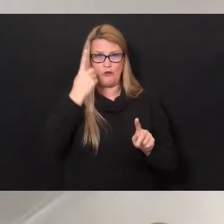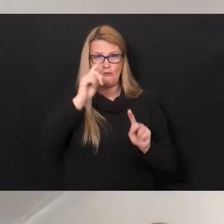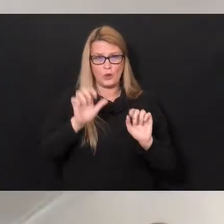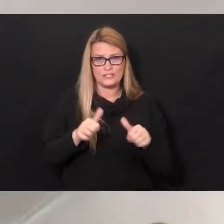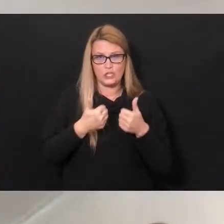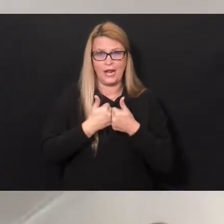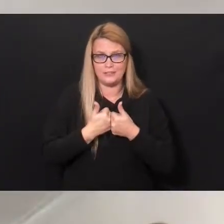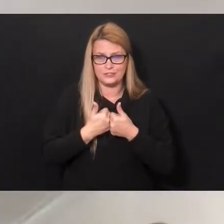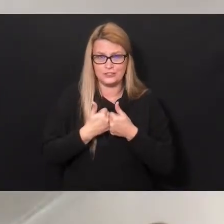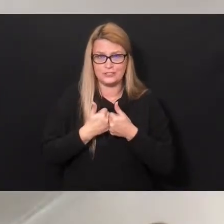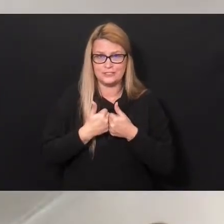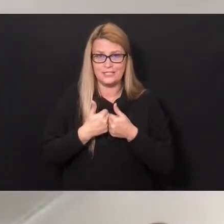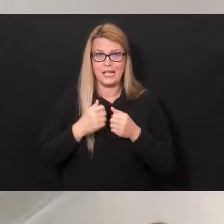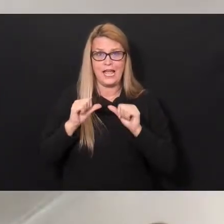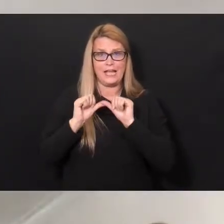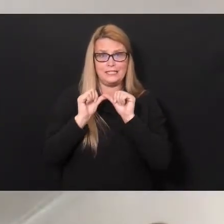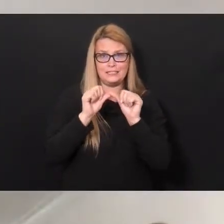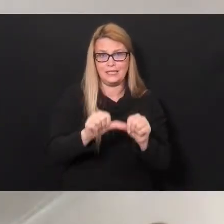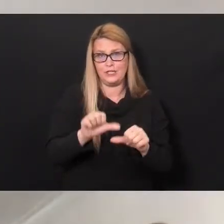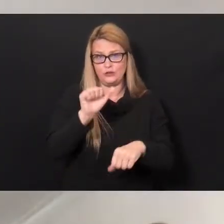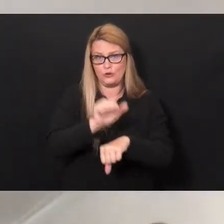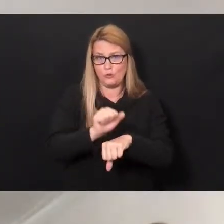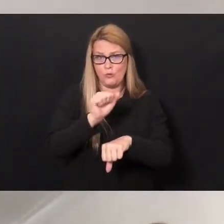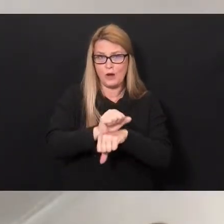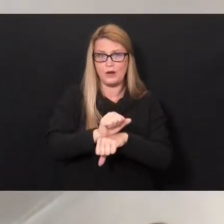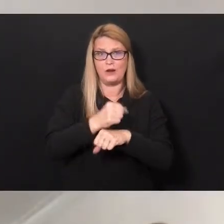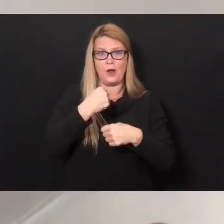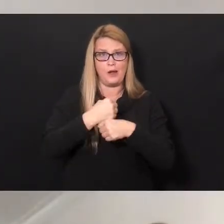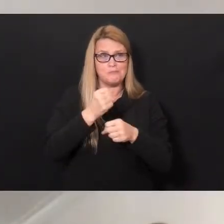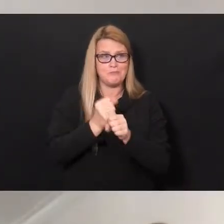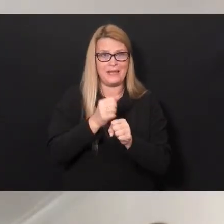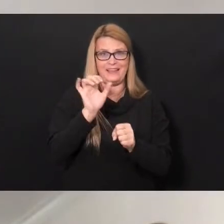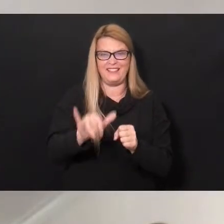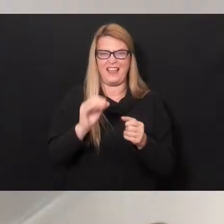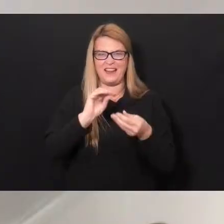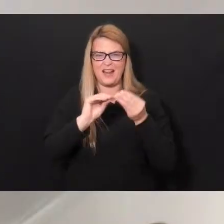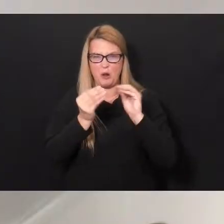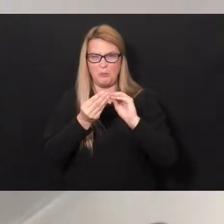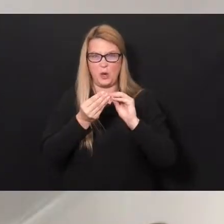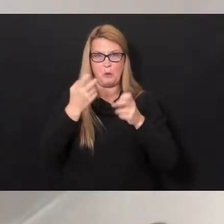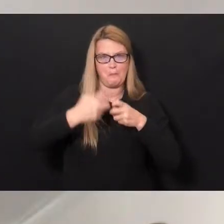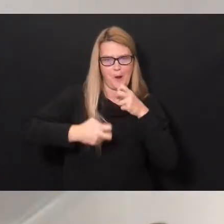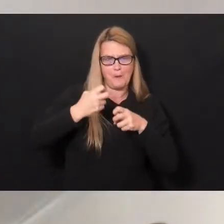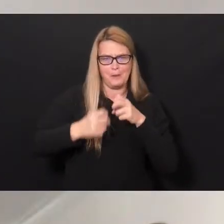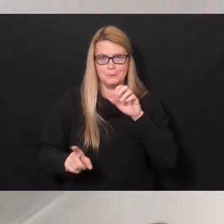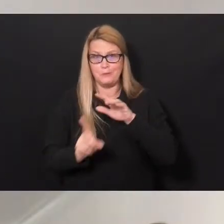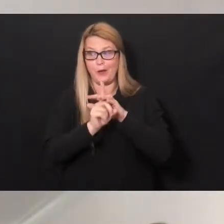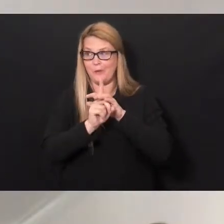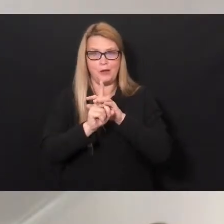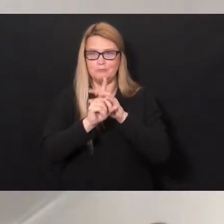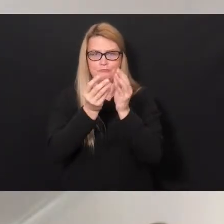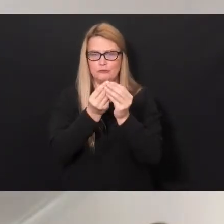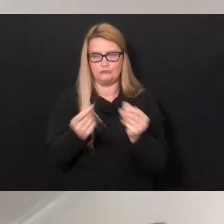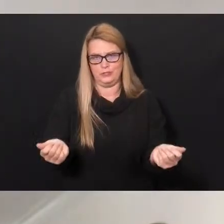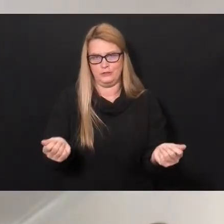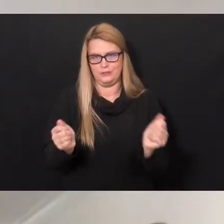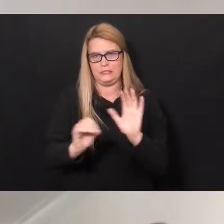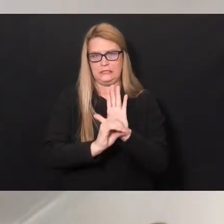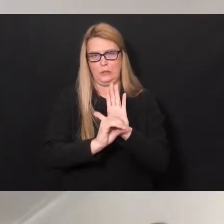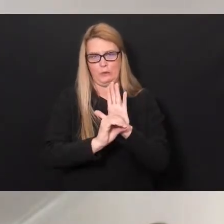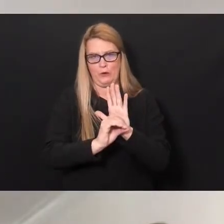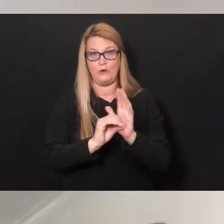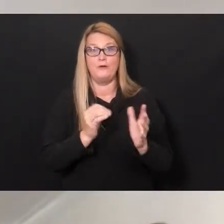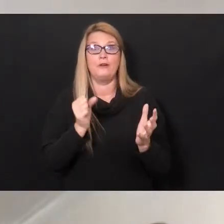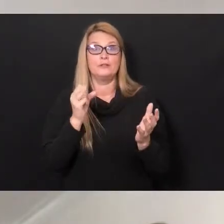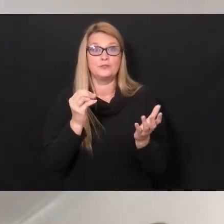to work on making the number of complications or any other problems zero. And so